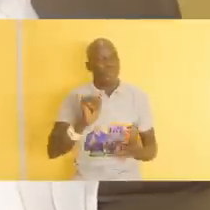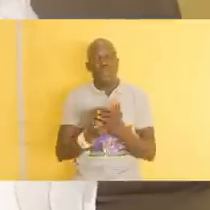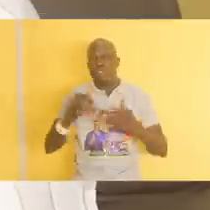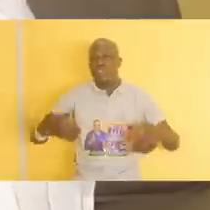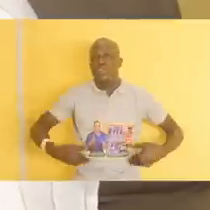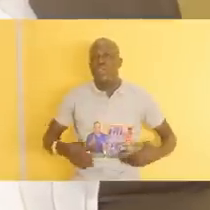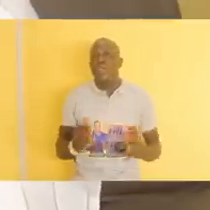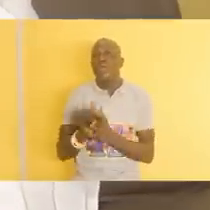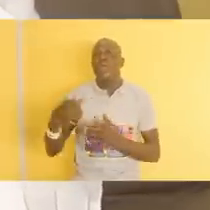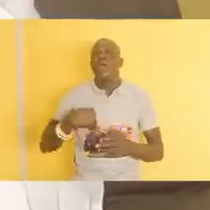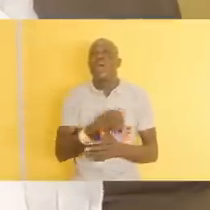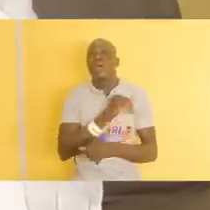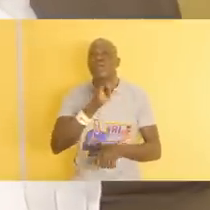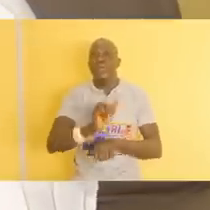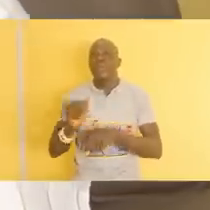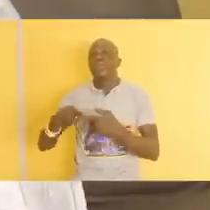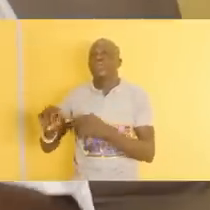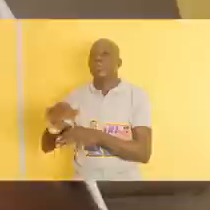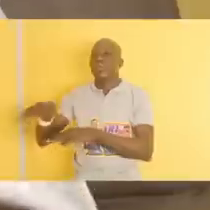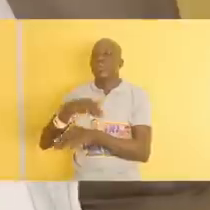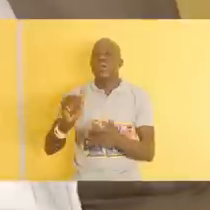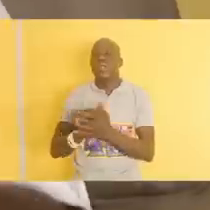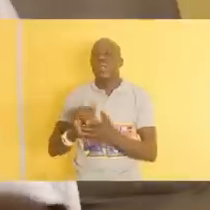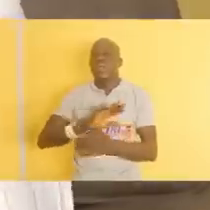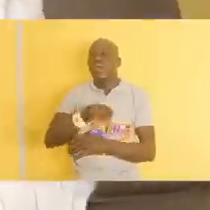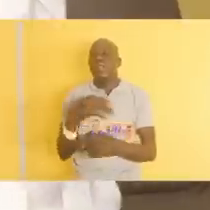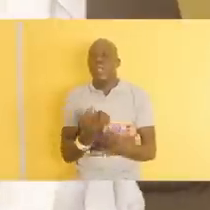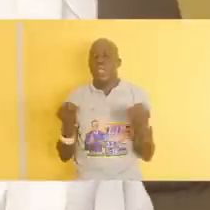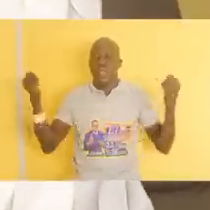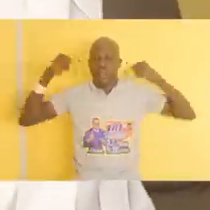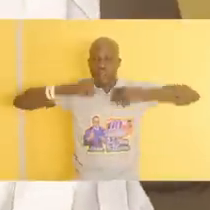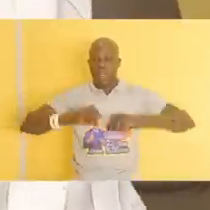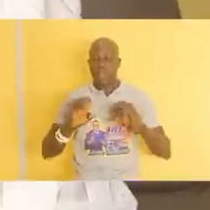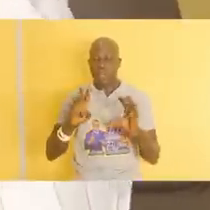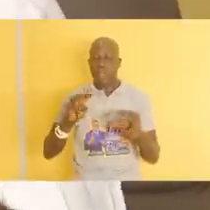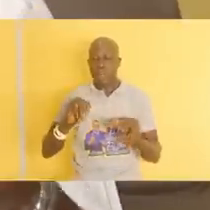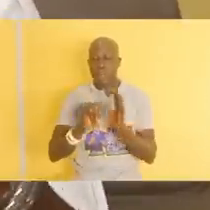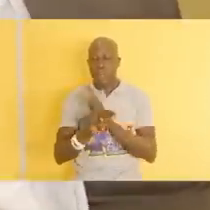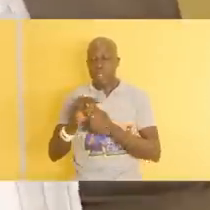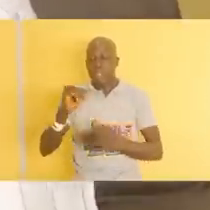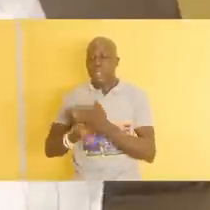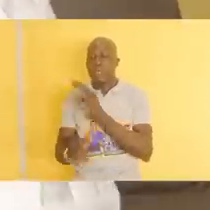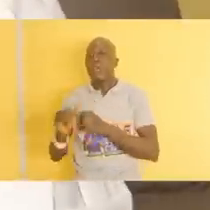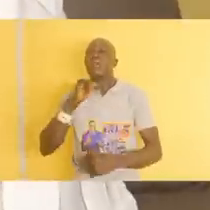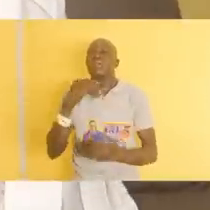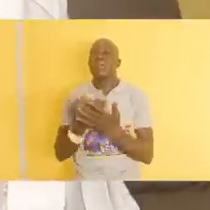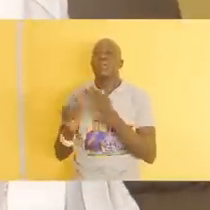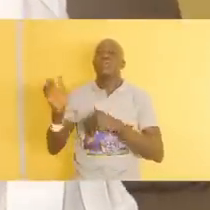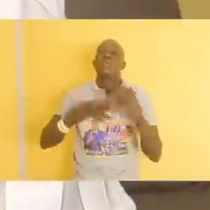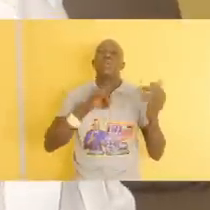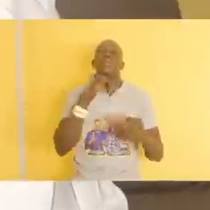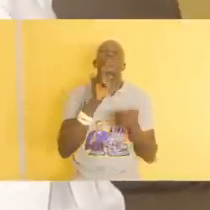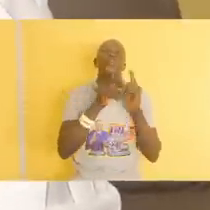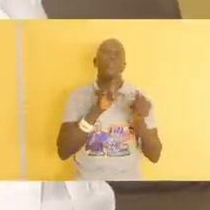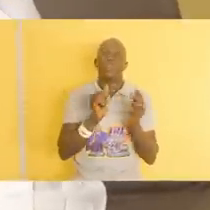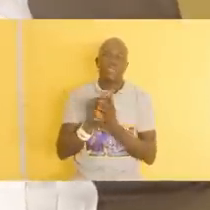the ne ise nla lori won we have great task over them and the ne empowerment fun won we have a pathway for them to go ba simbe ko sita le se there is